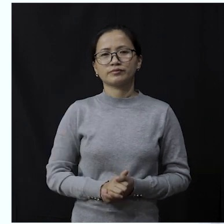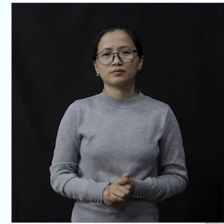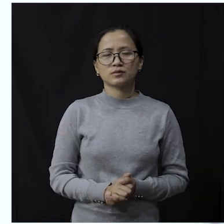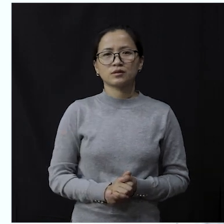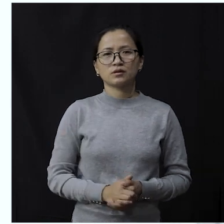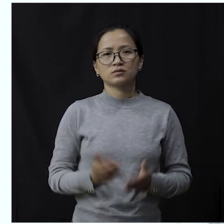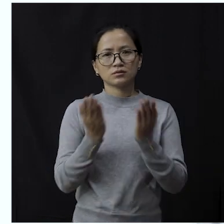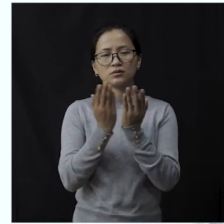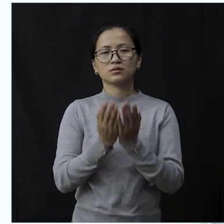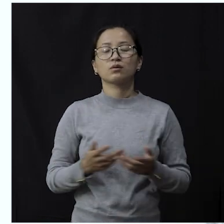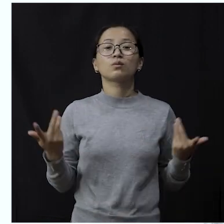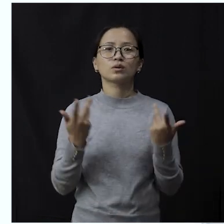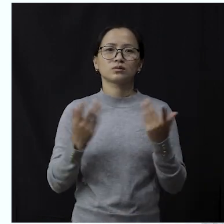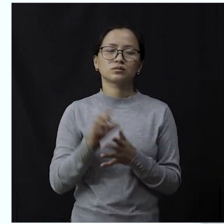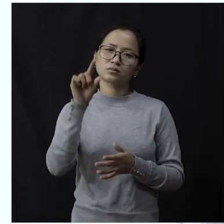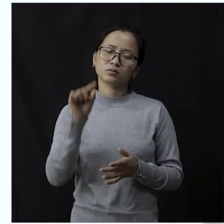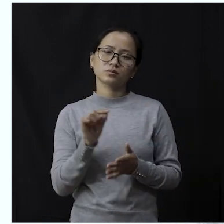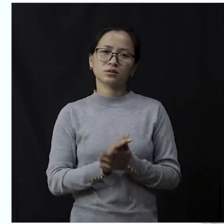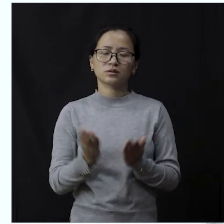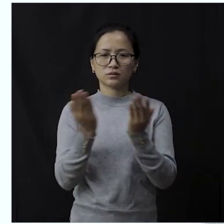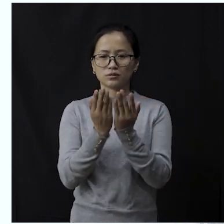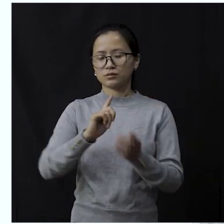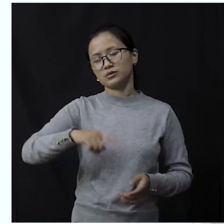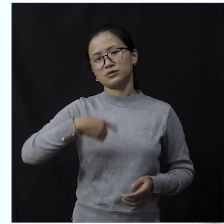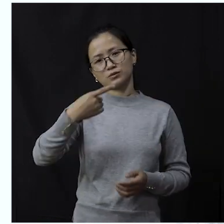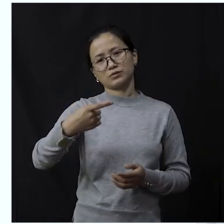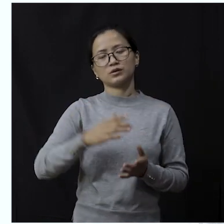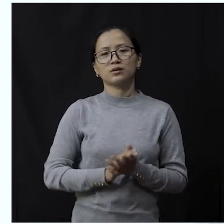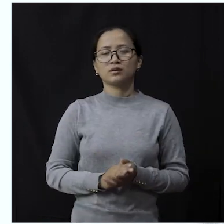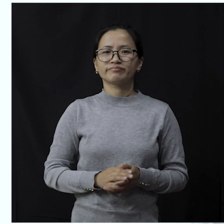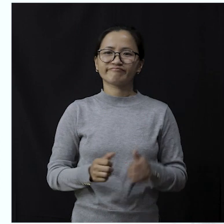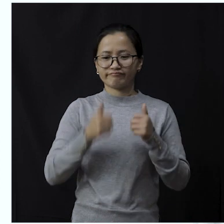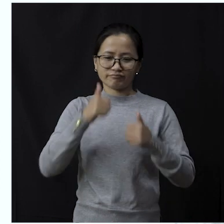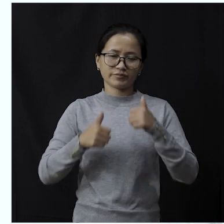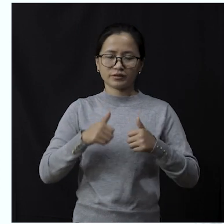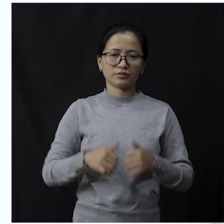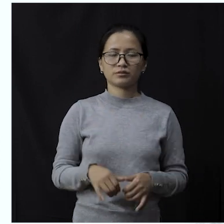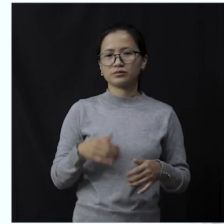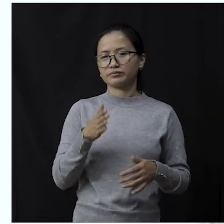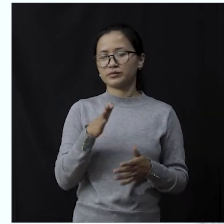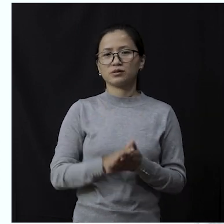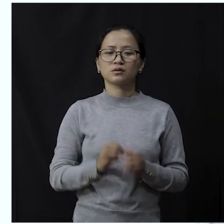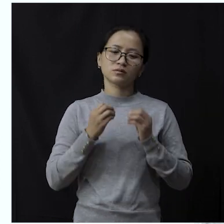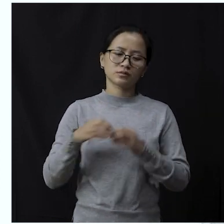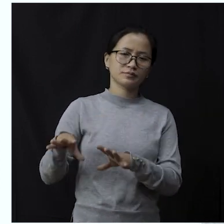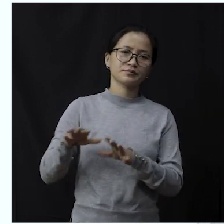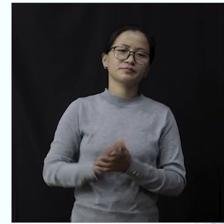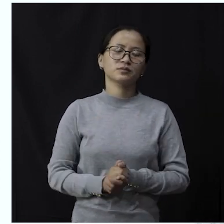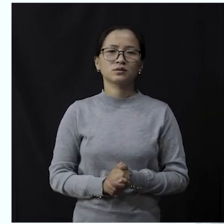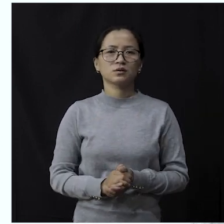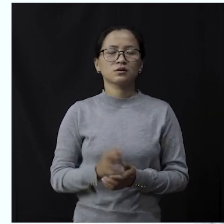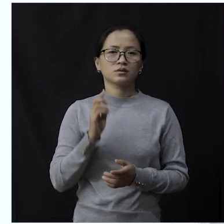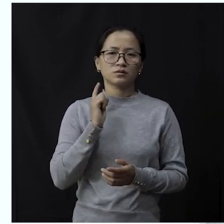and lazy to study, what do? You may think that I'll study by tomorrow, or exams are not around. I will just leave my studies for today. If that